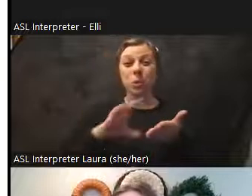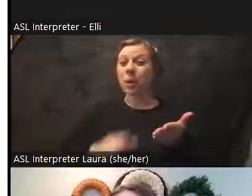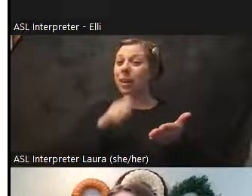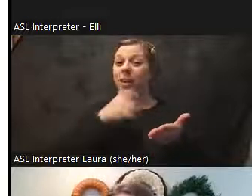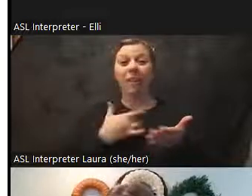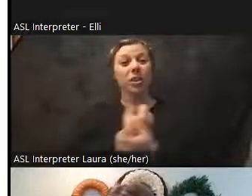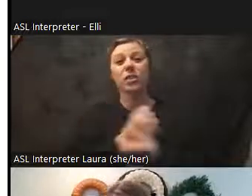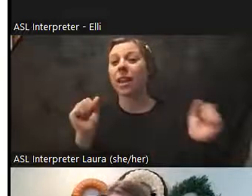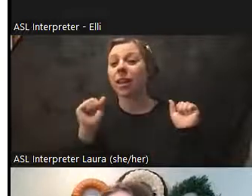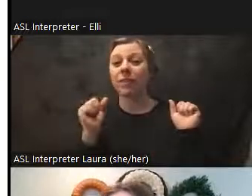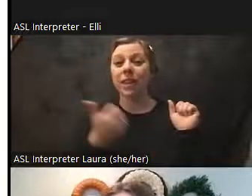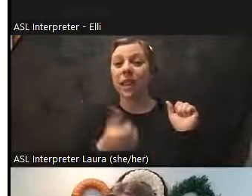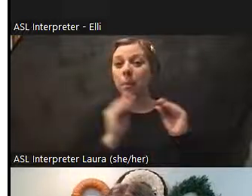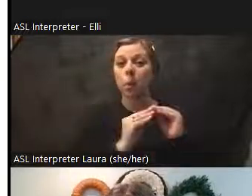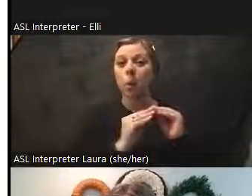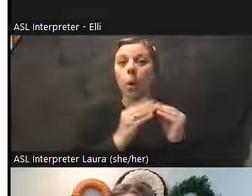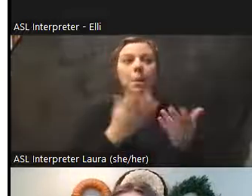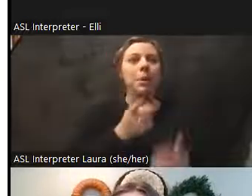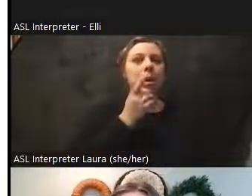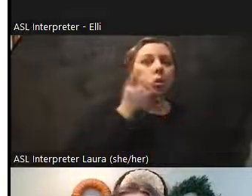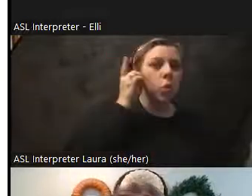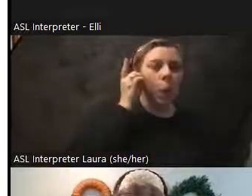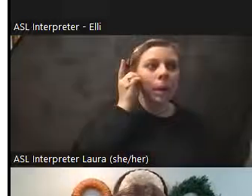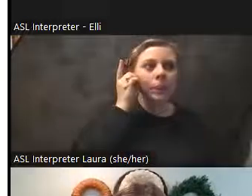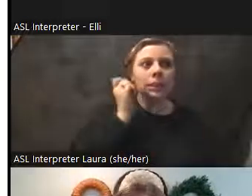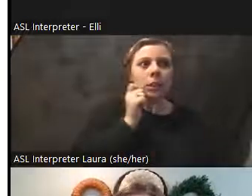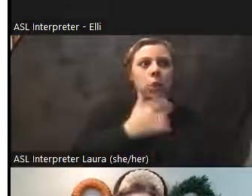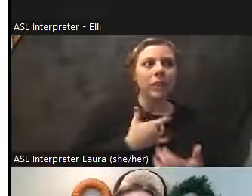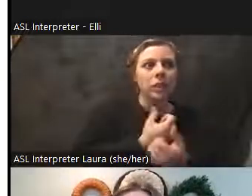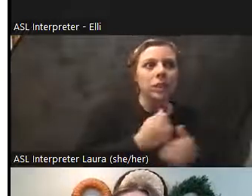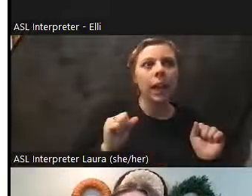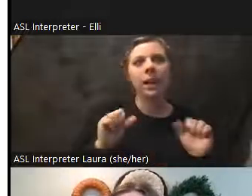campus, in the dorm, in the dining halls, in classes.